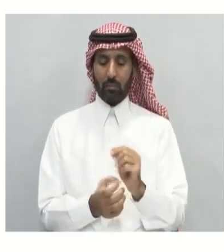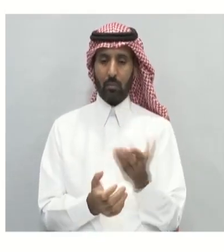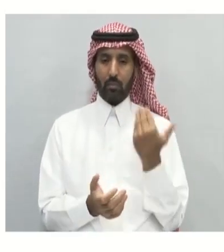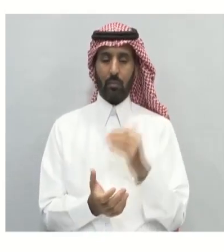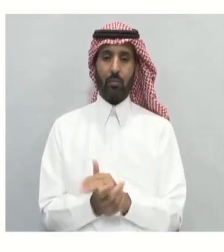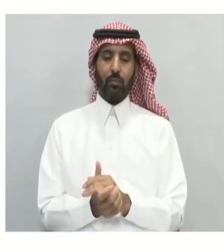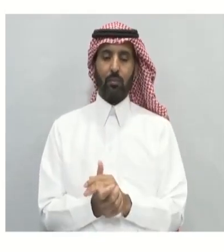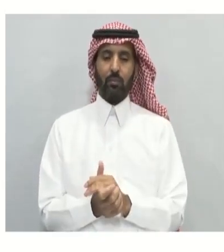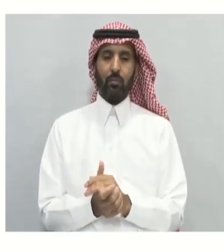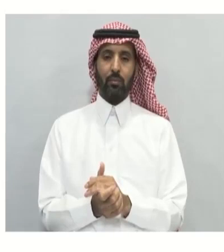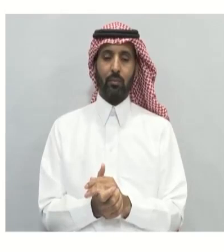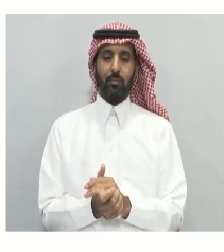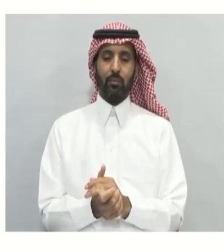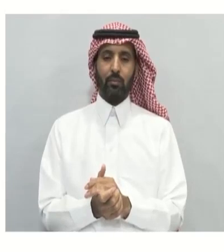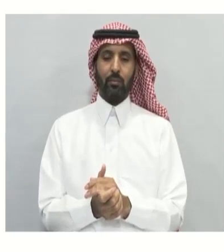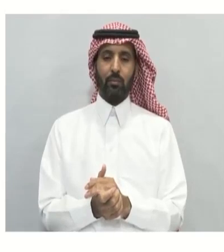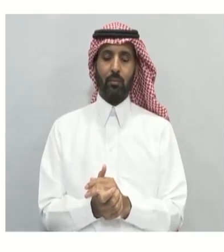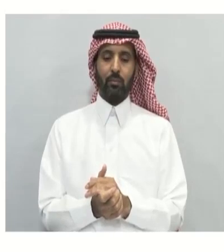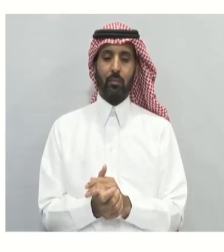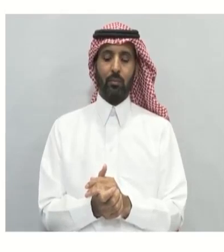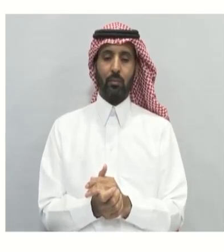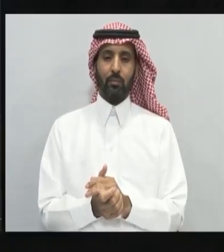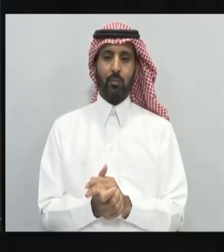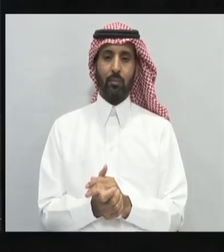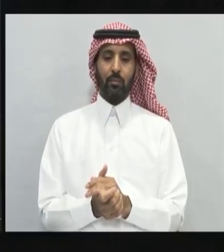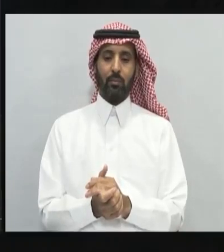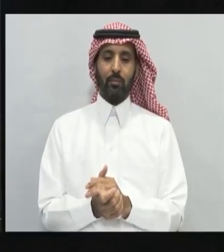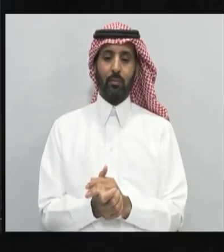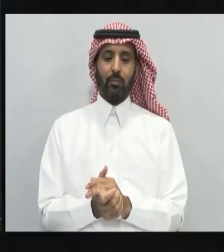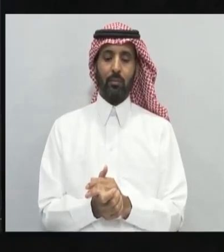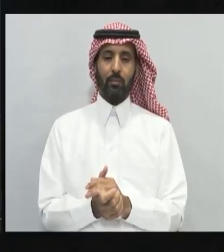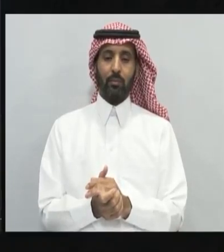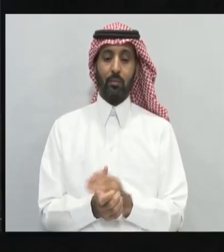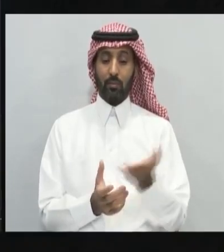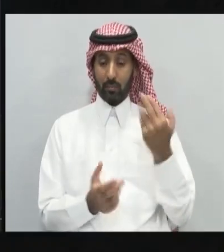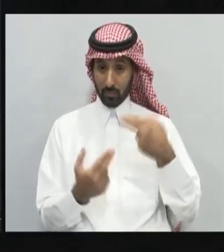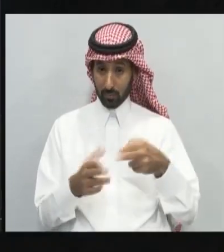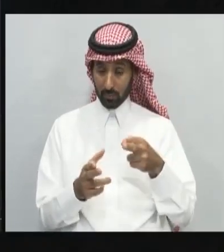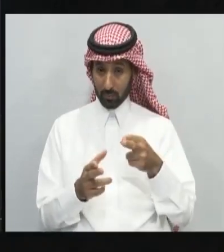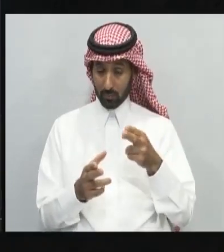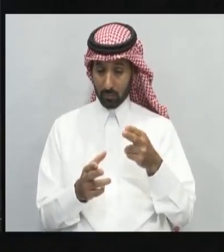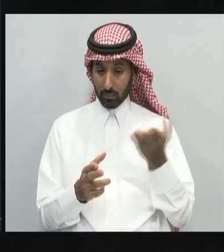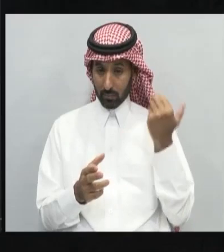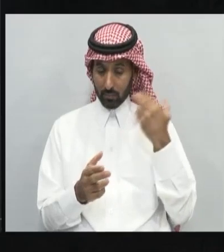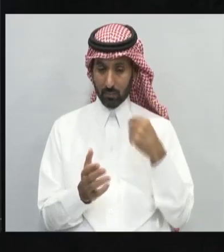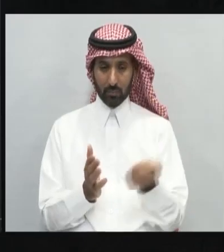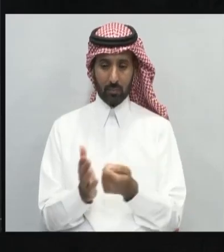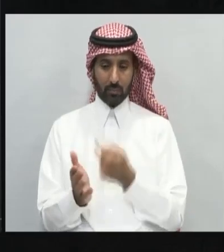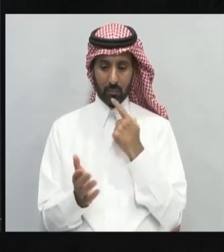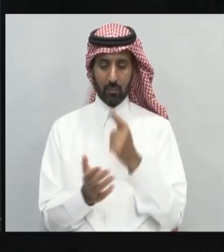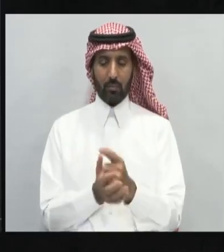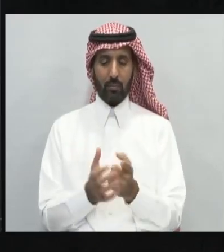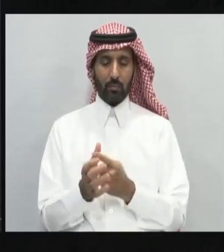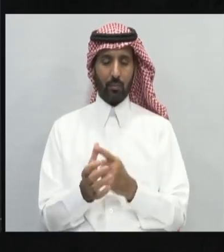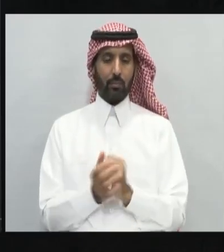previous exercise. So we will use this map. Before we start, let's get to the writing process. The